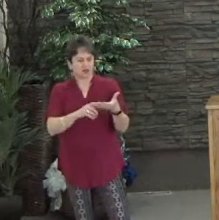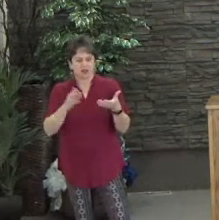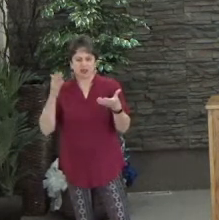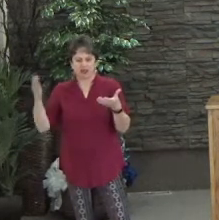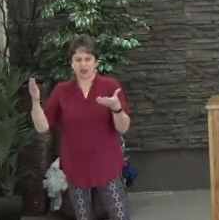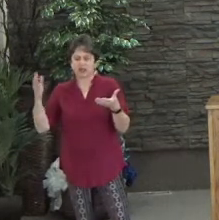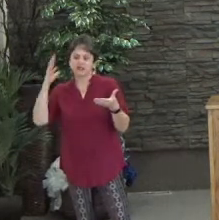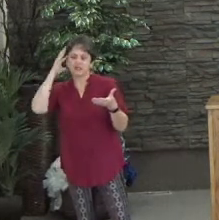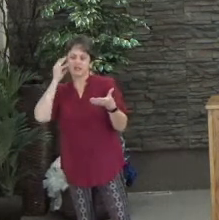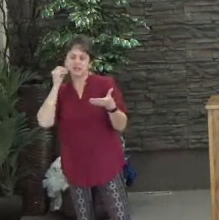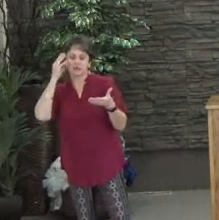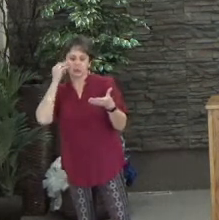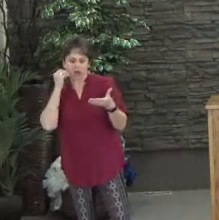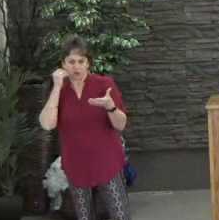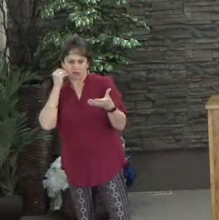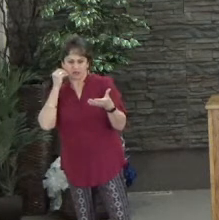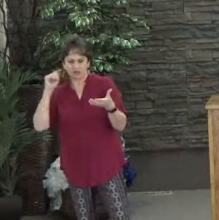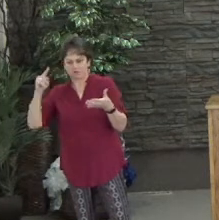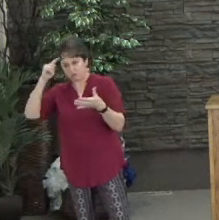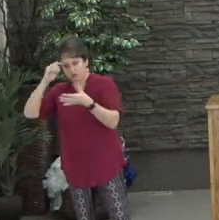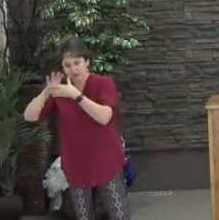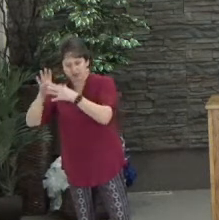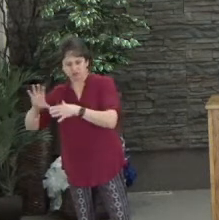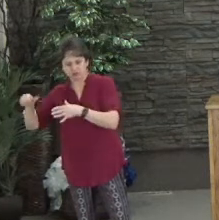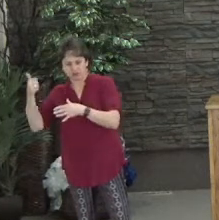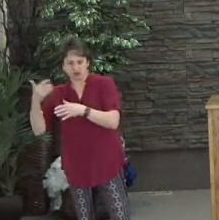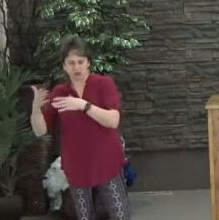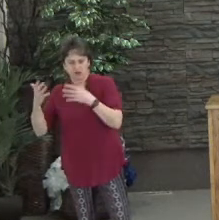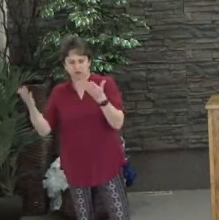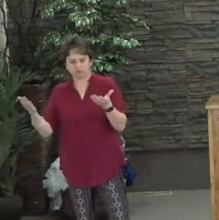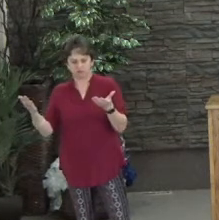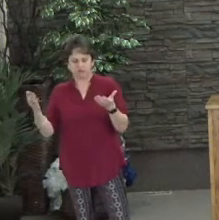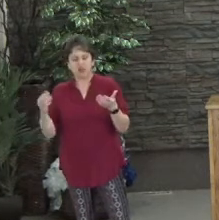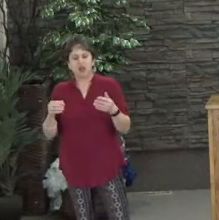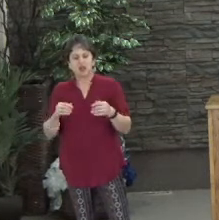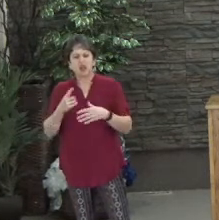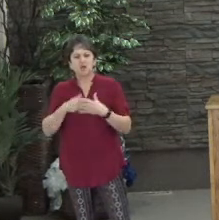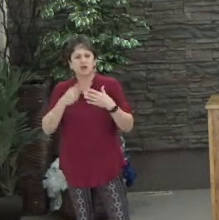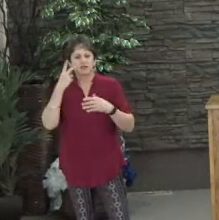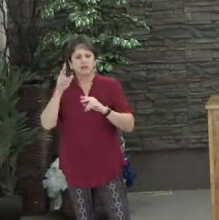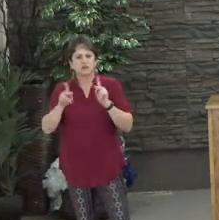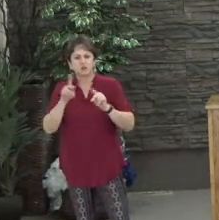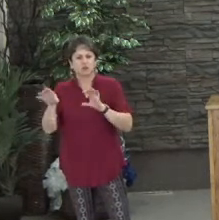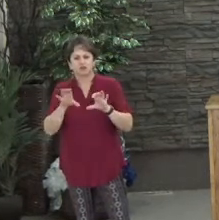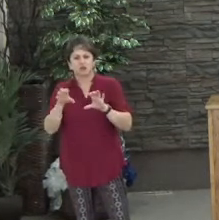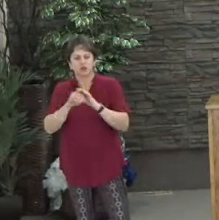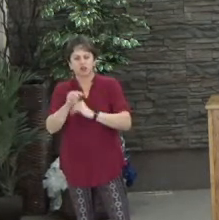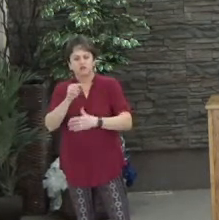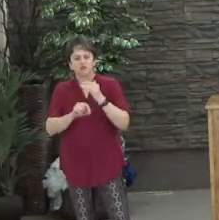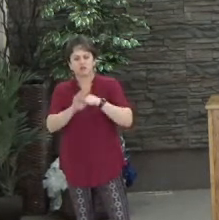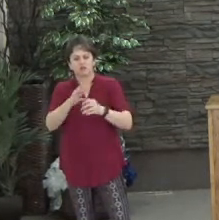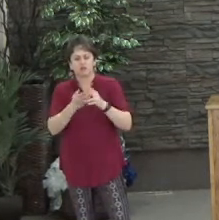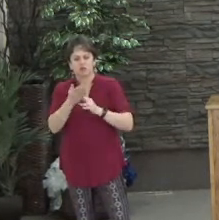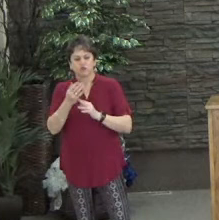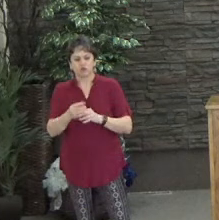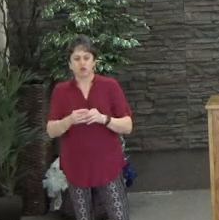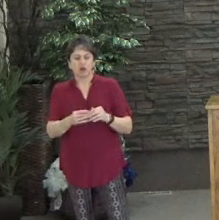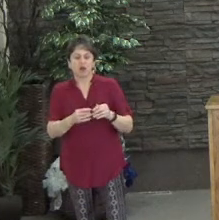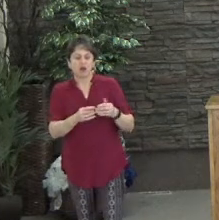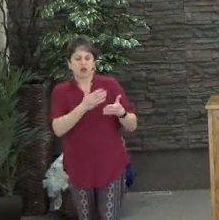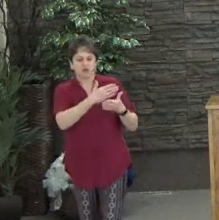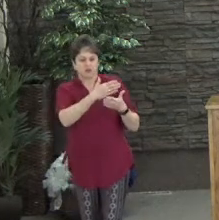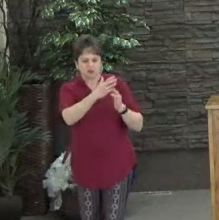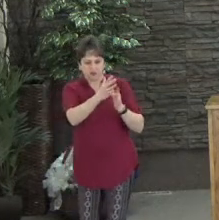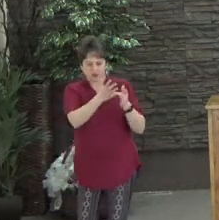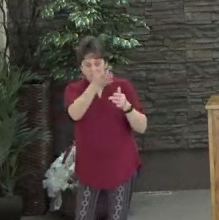the experience of these believers in the other. And what I see Peter doing in verses 4 through 10 is he's taking this hand